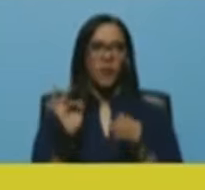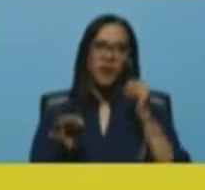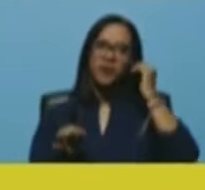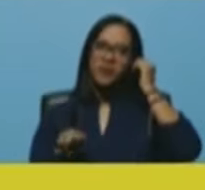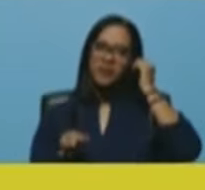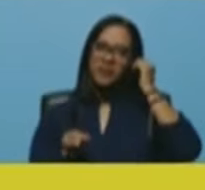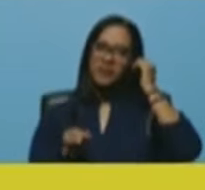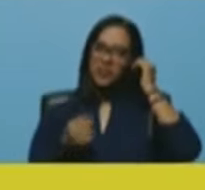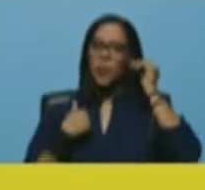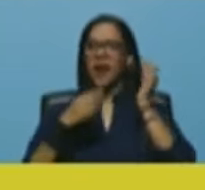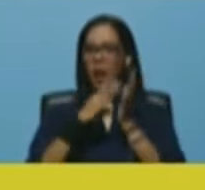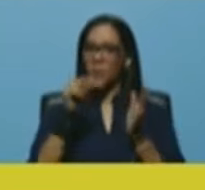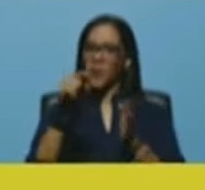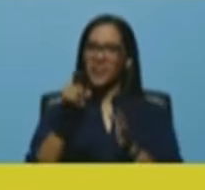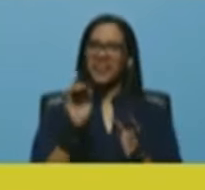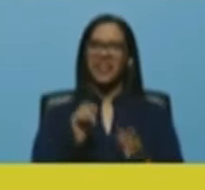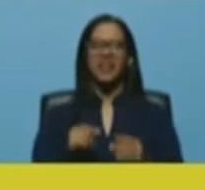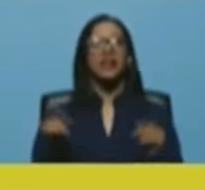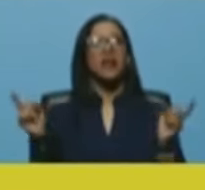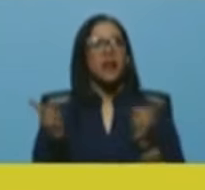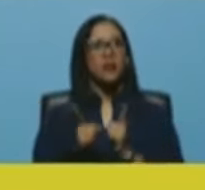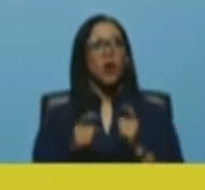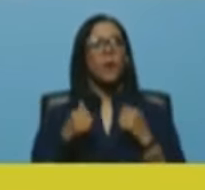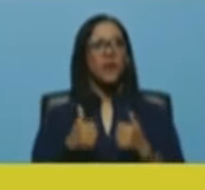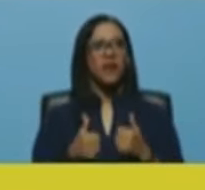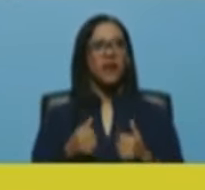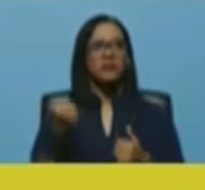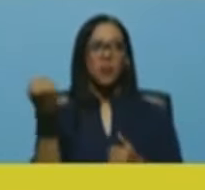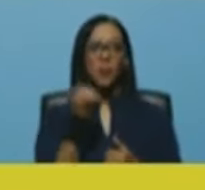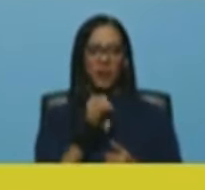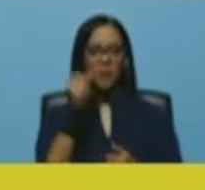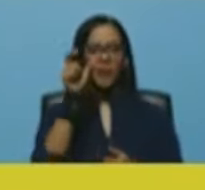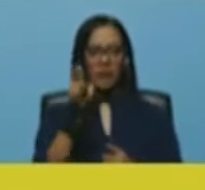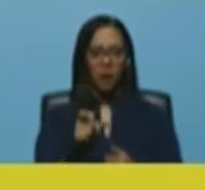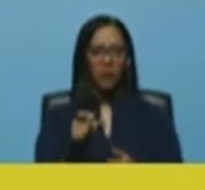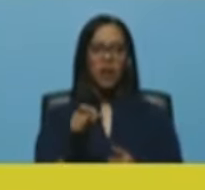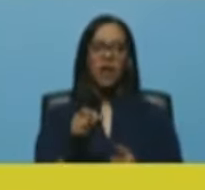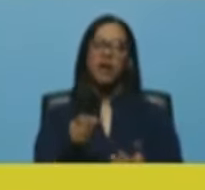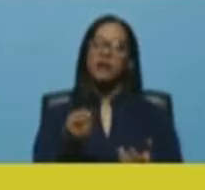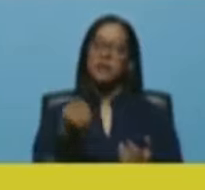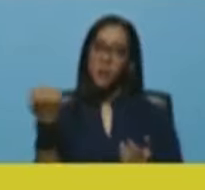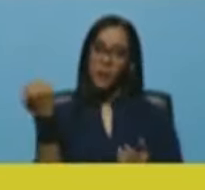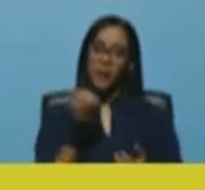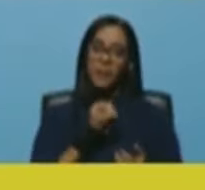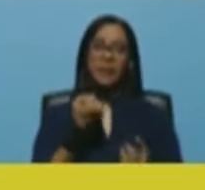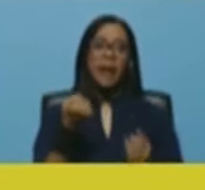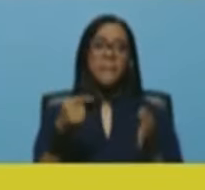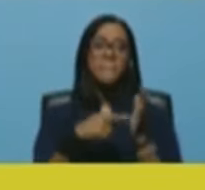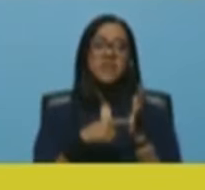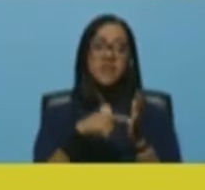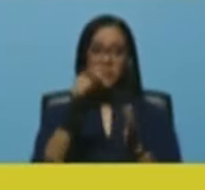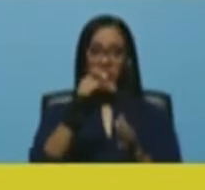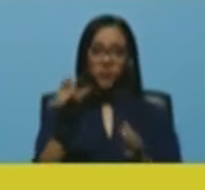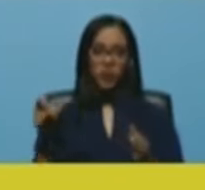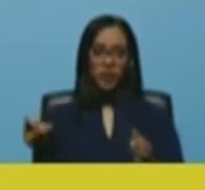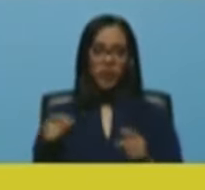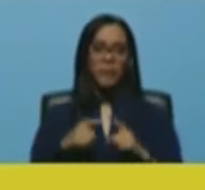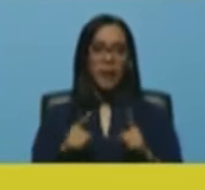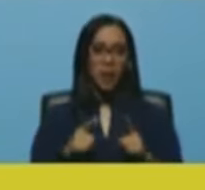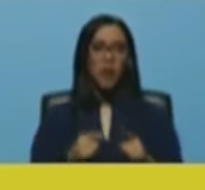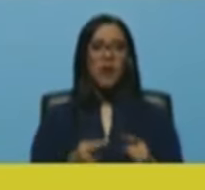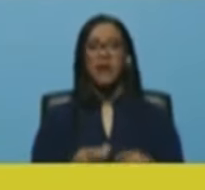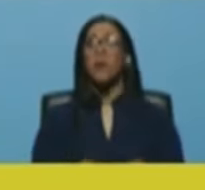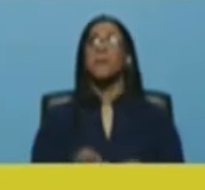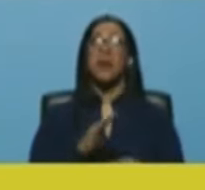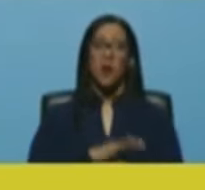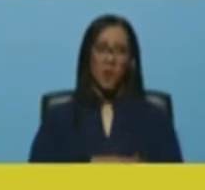I take it from there. It summarizes the fact of murdering